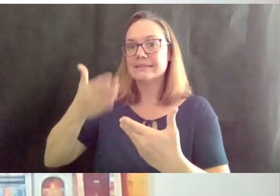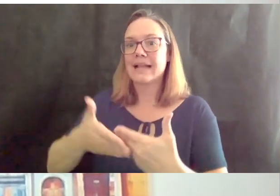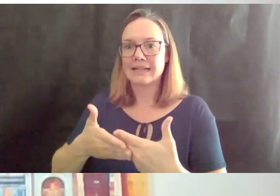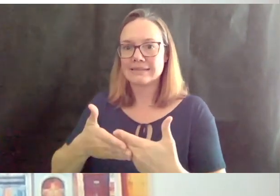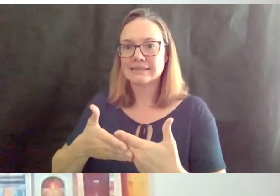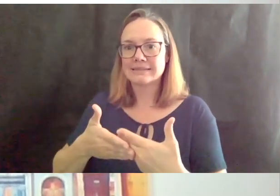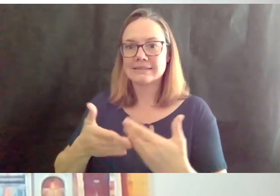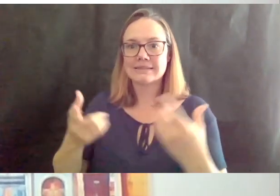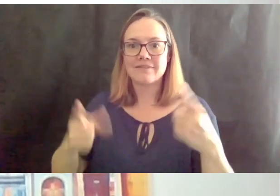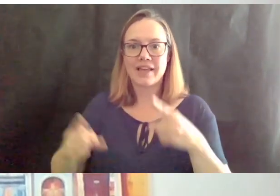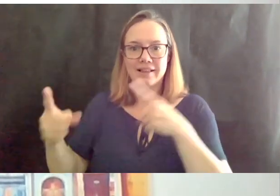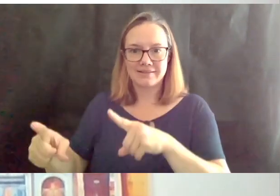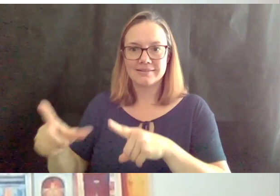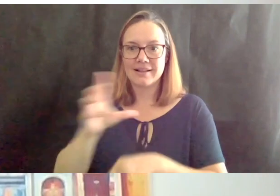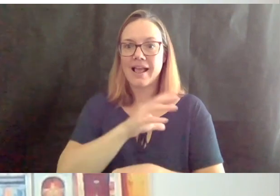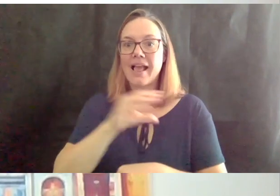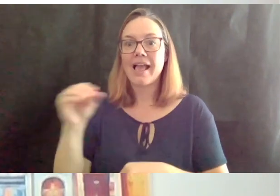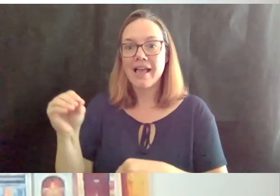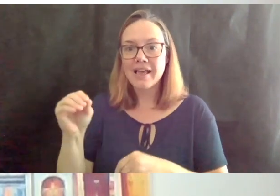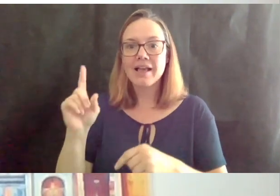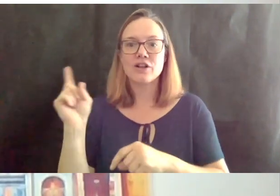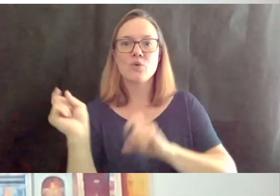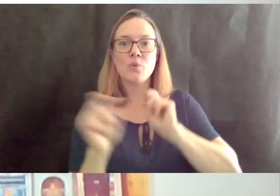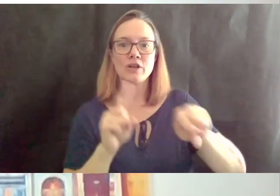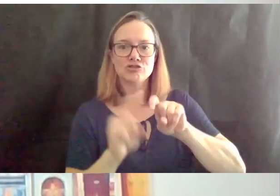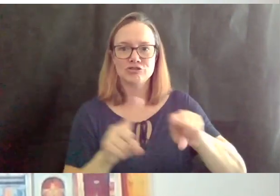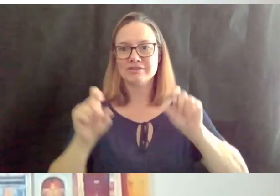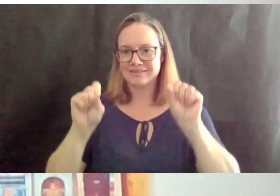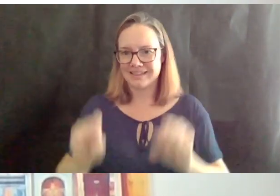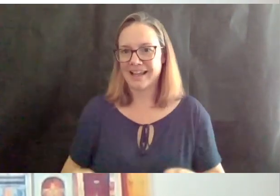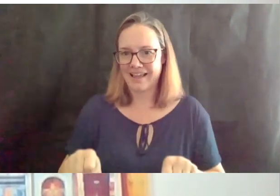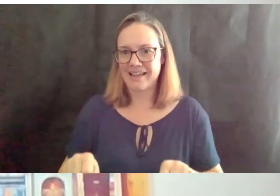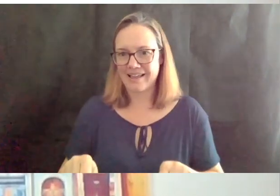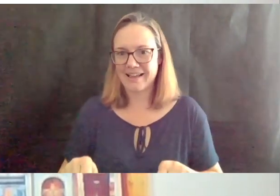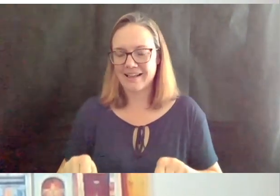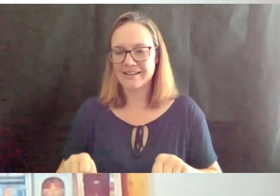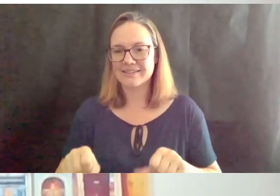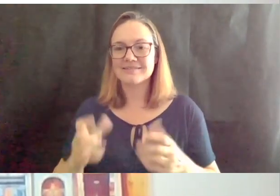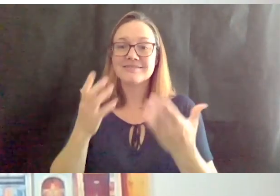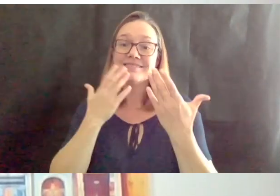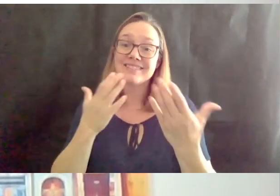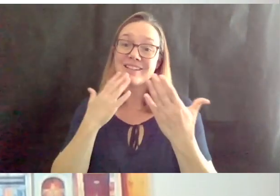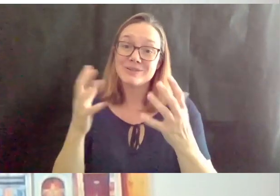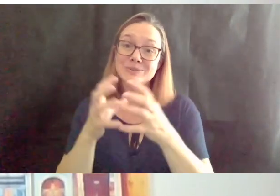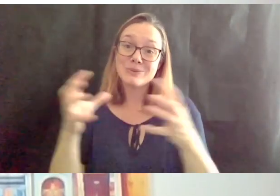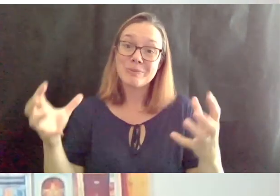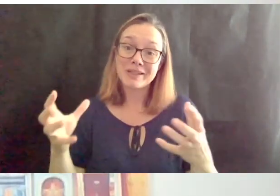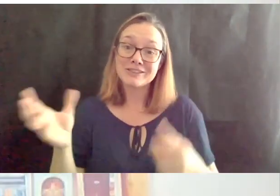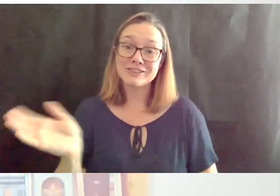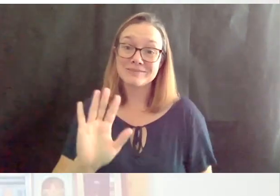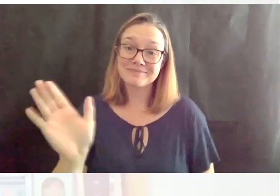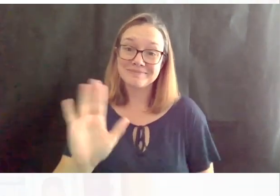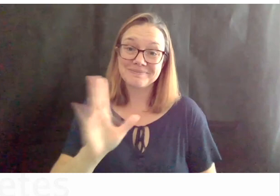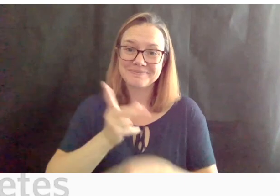us advice on maybe what you want to see next. So that is it, and thank you for being here today.